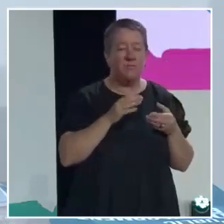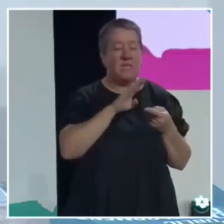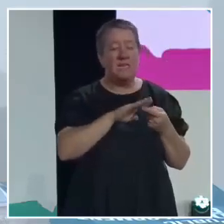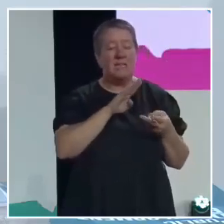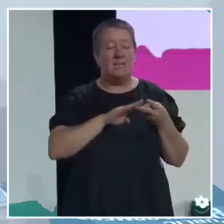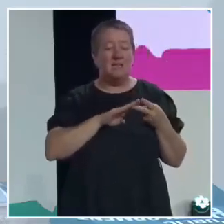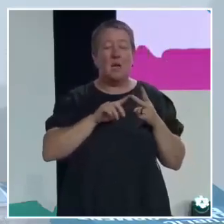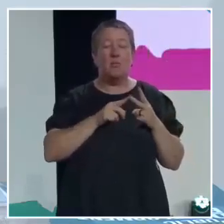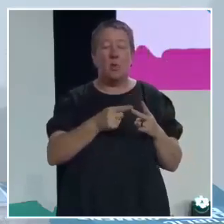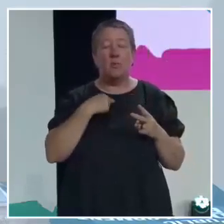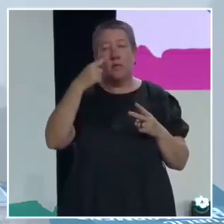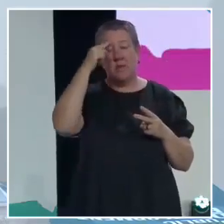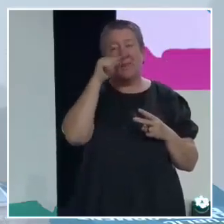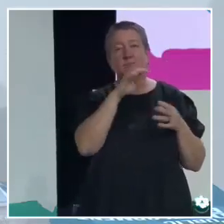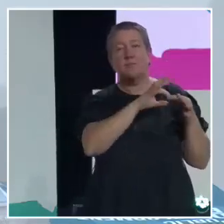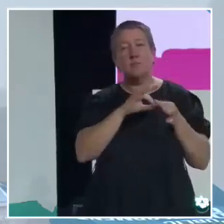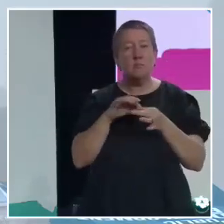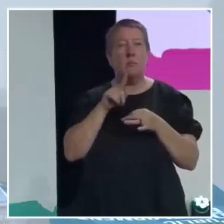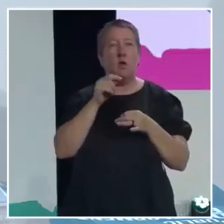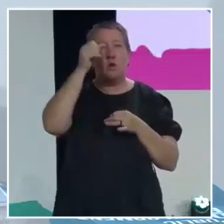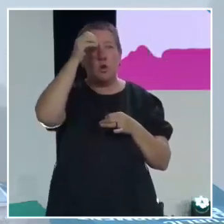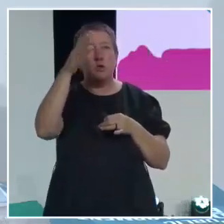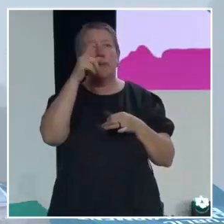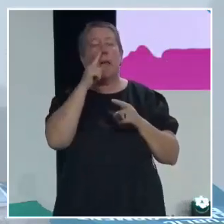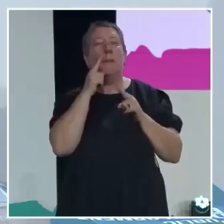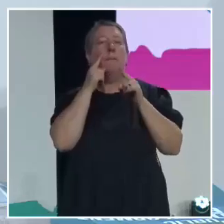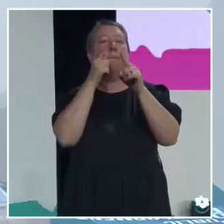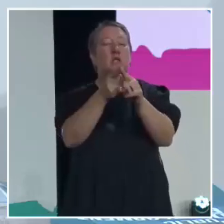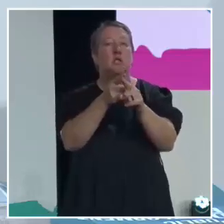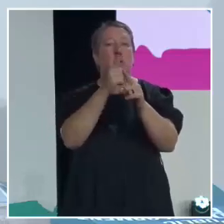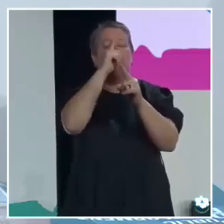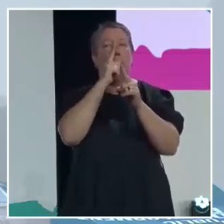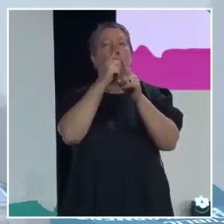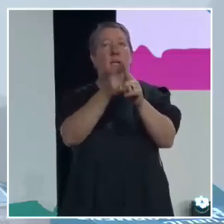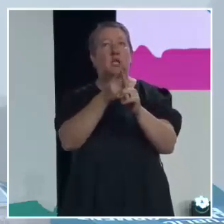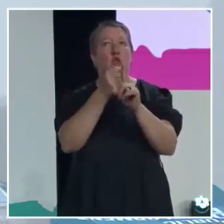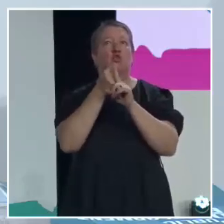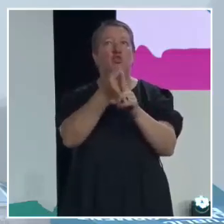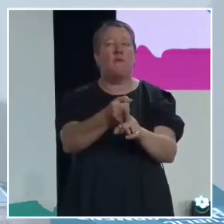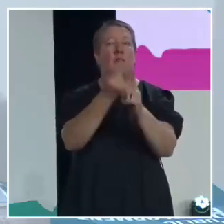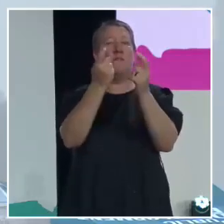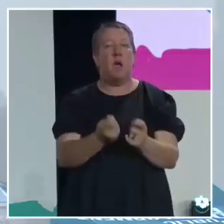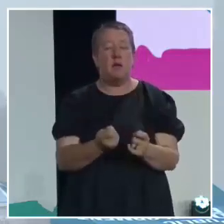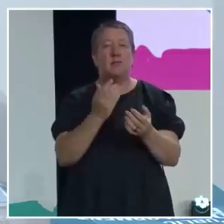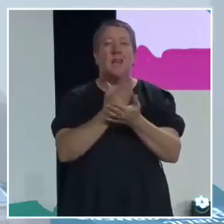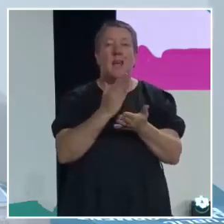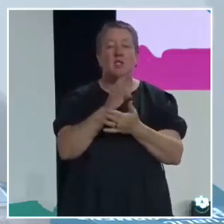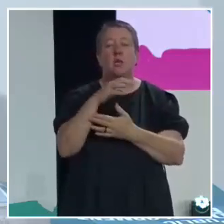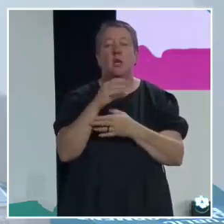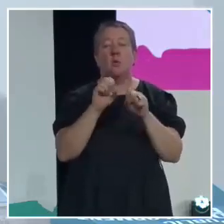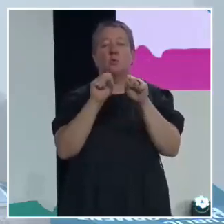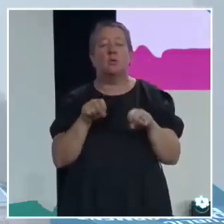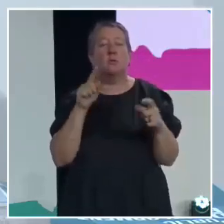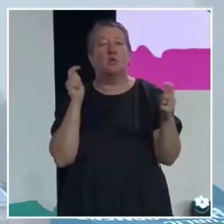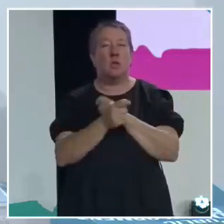think, is linked to this concept of mission-driven finance that actually changes ecosystem, and I think you